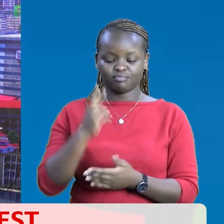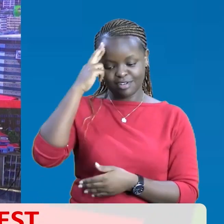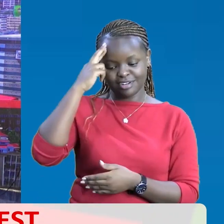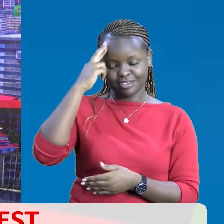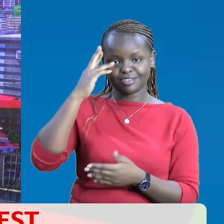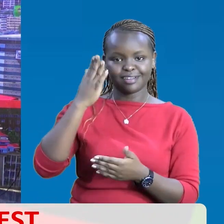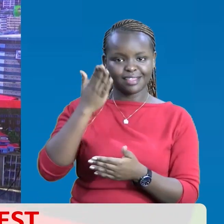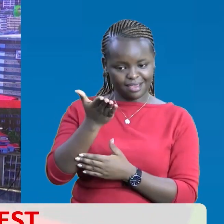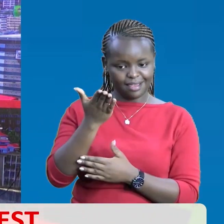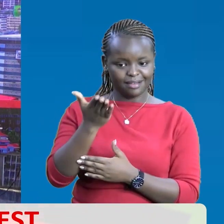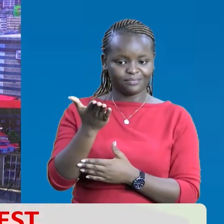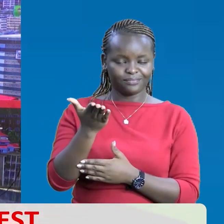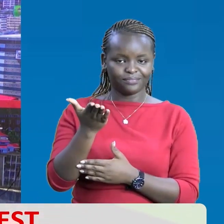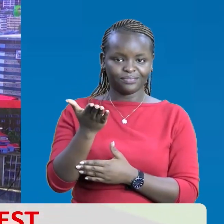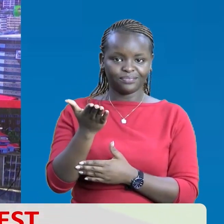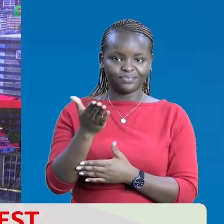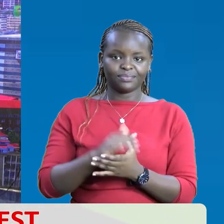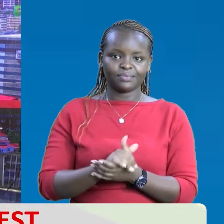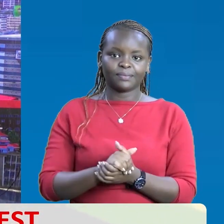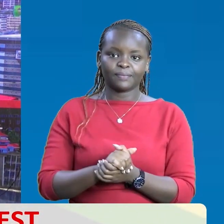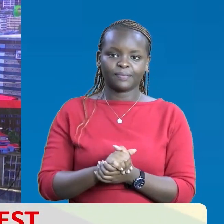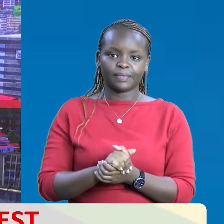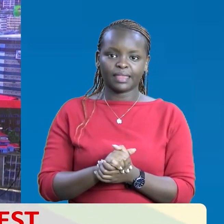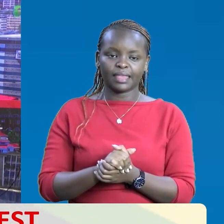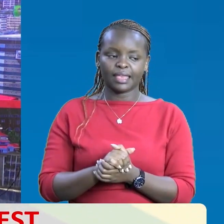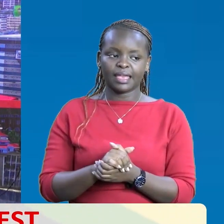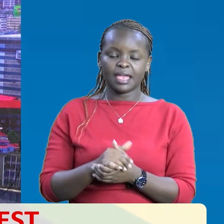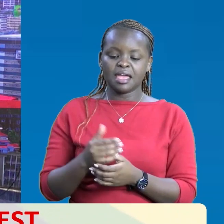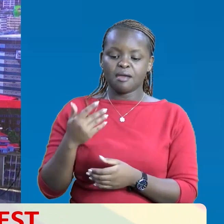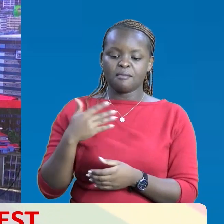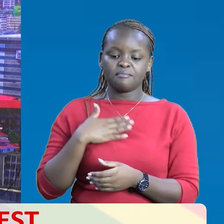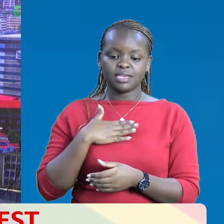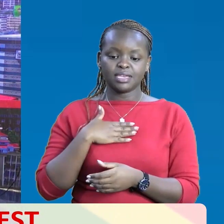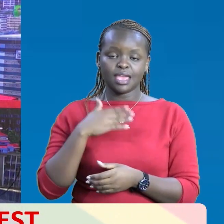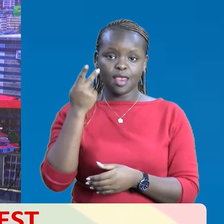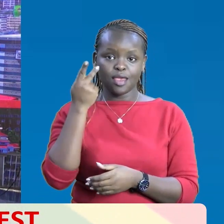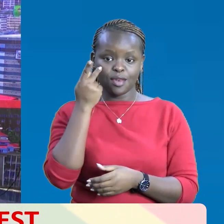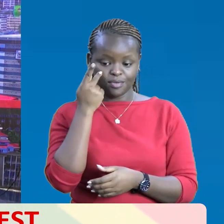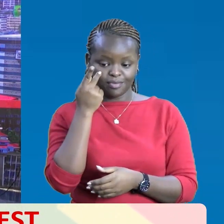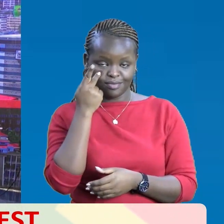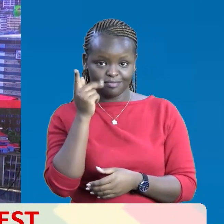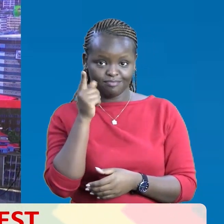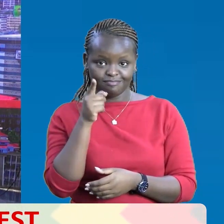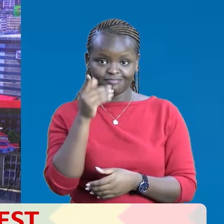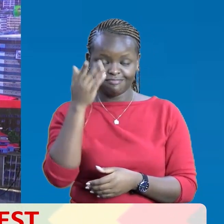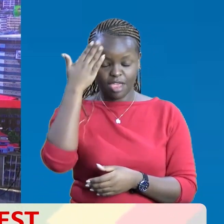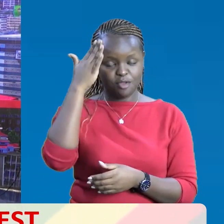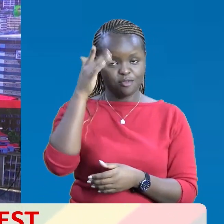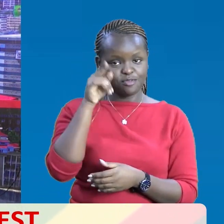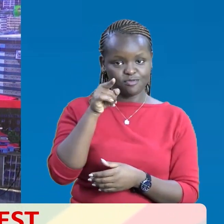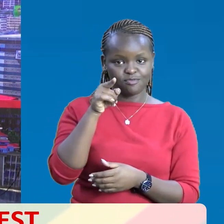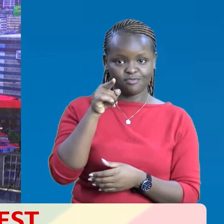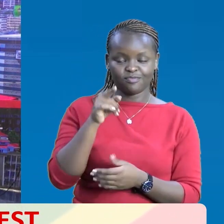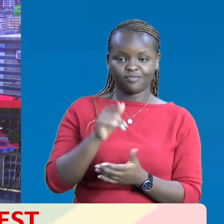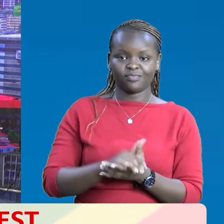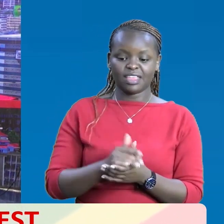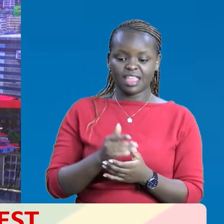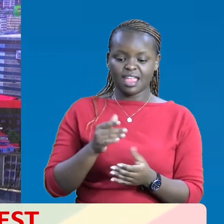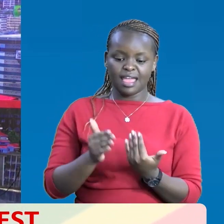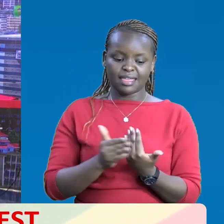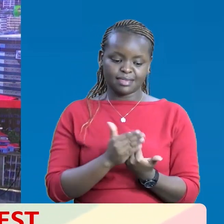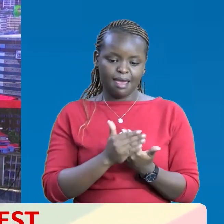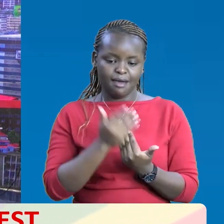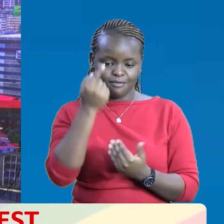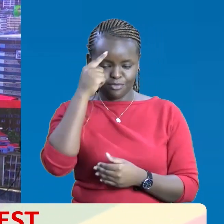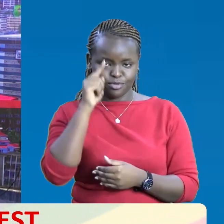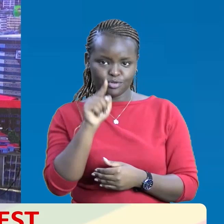that. Because since kwa nimekutambua KHENDI, niseme nakupenda na kuonyesha I'm caring for you if I'm not caring, if I'm not